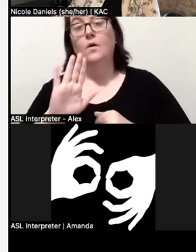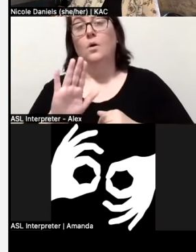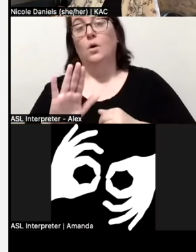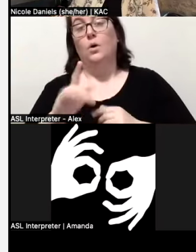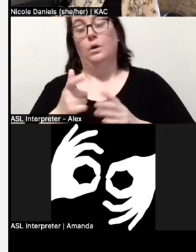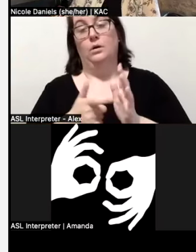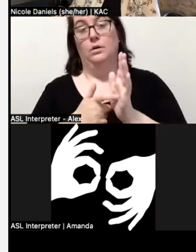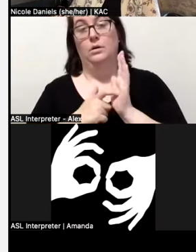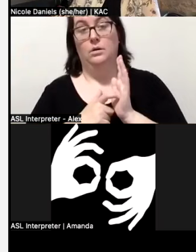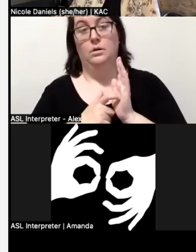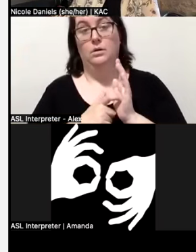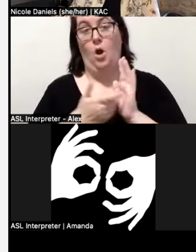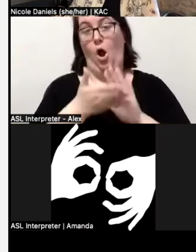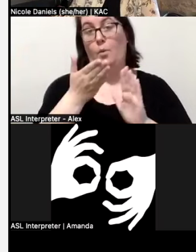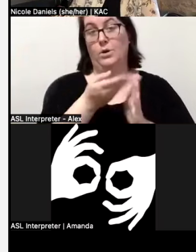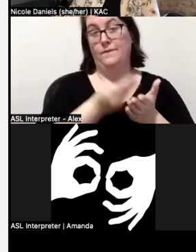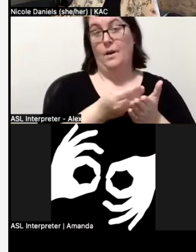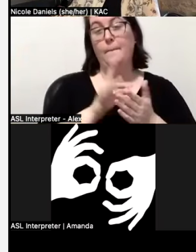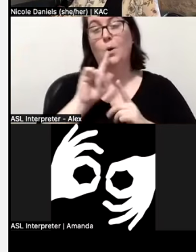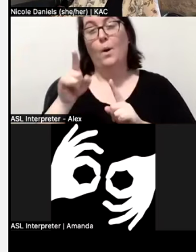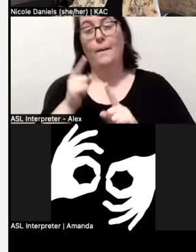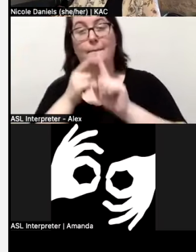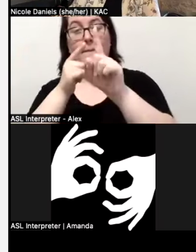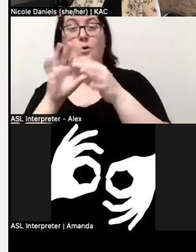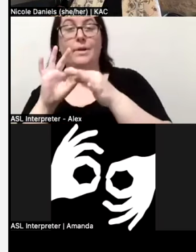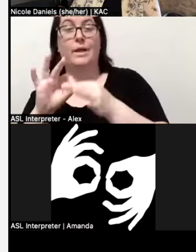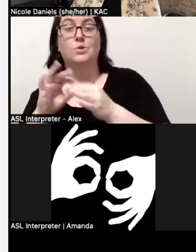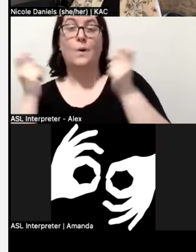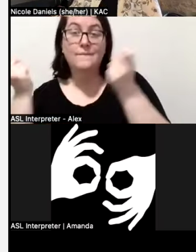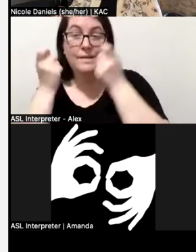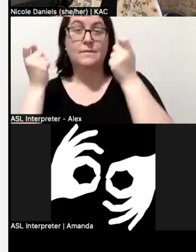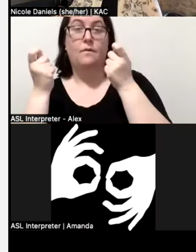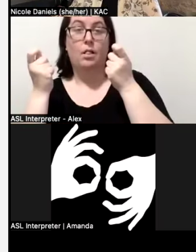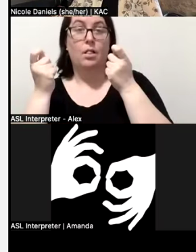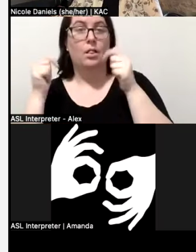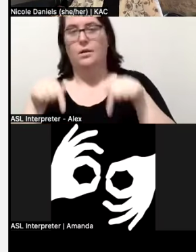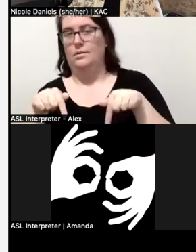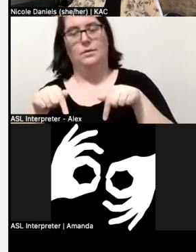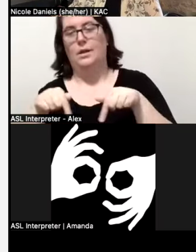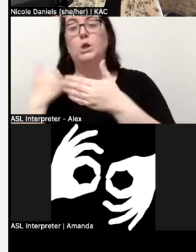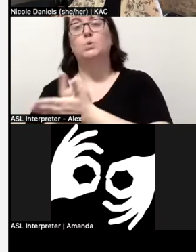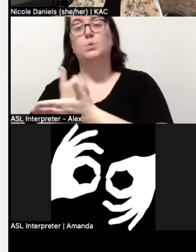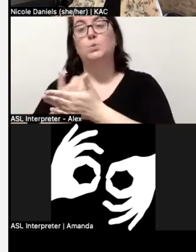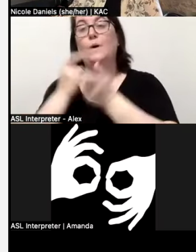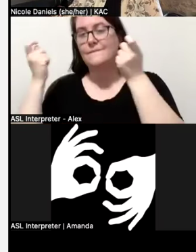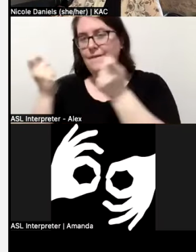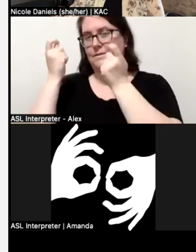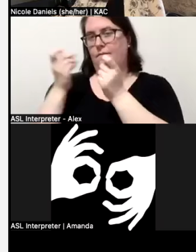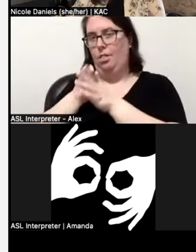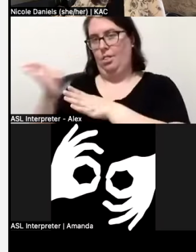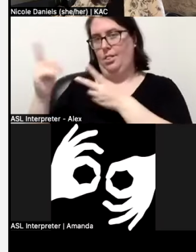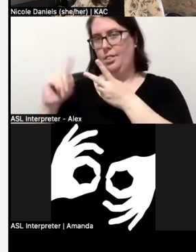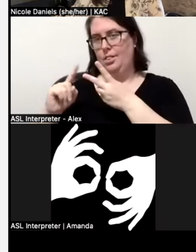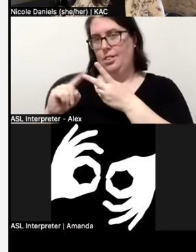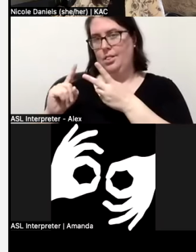funding, but your mandate is primarily focused on the delivery of an arts festival, you should be applying through the new CKAF Festival grant stream. And we